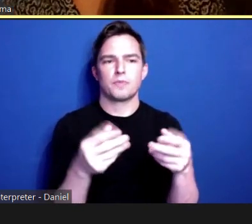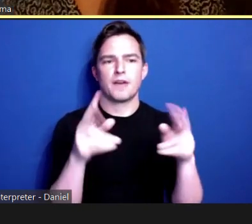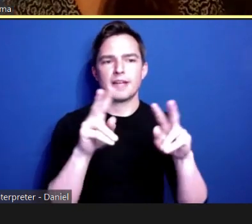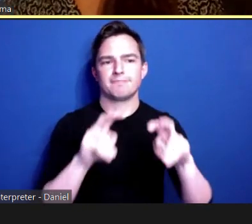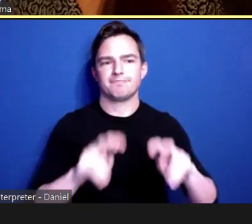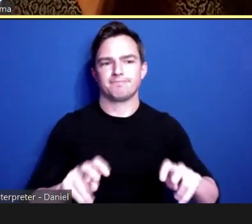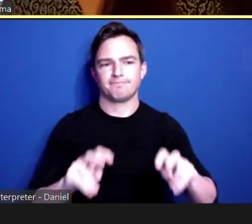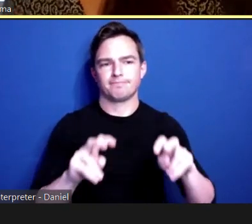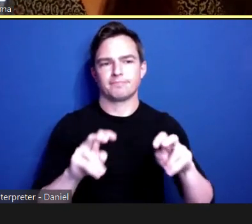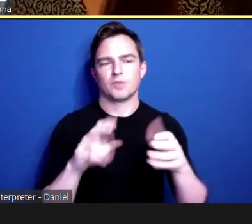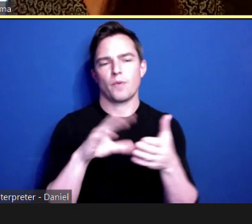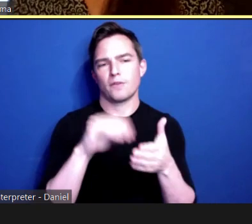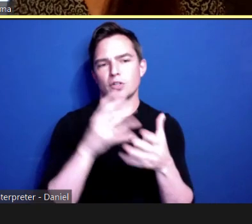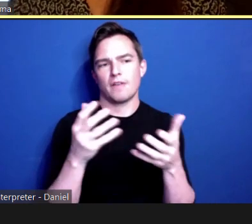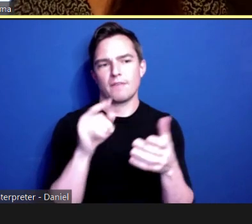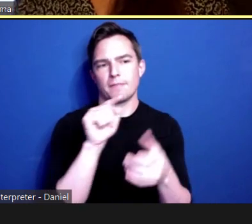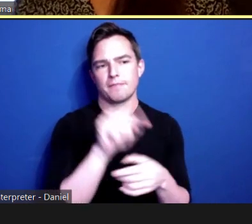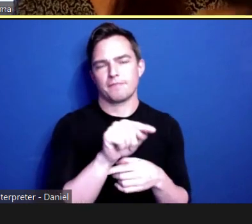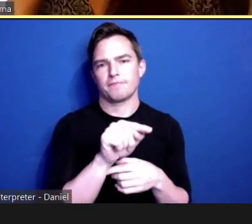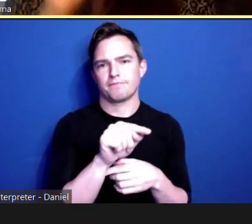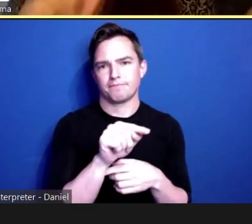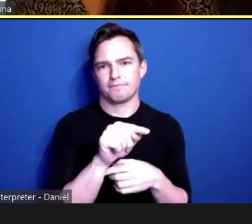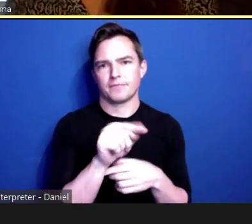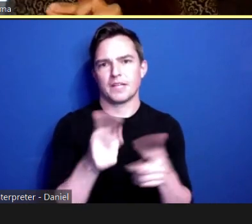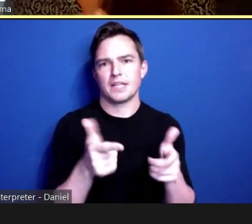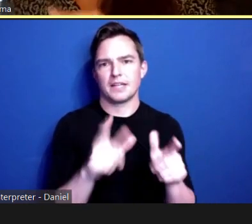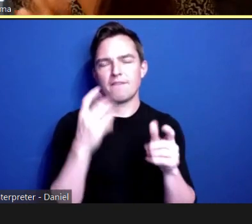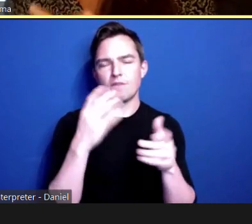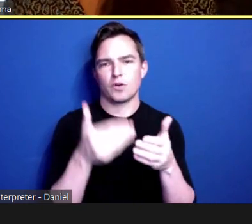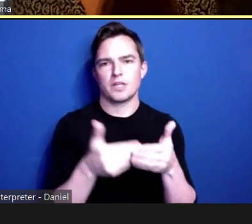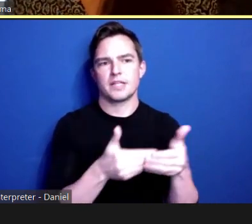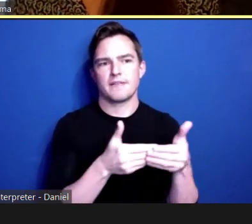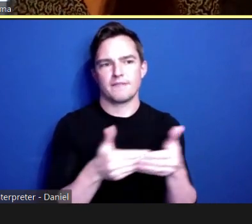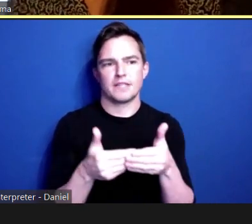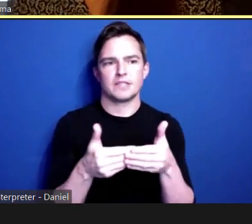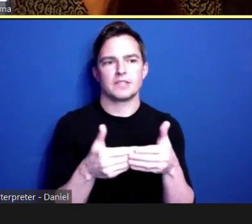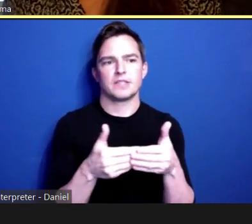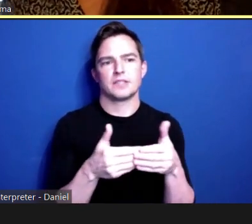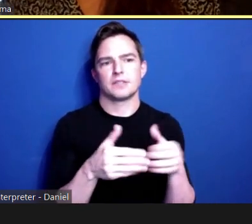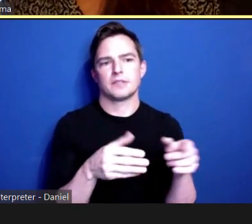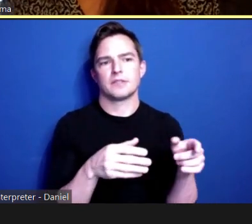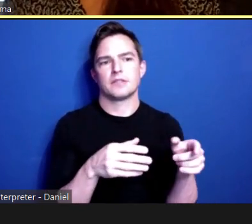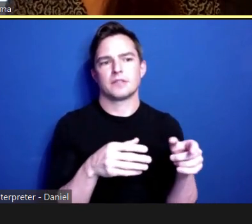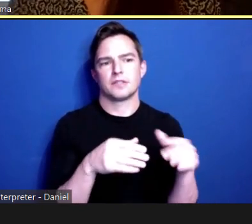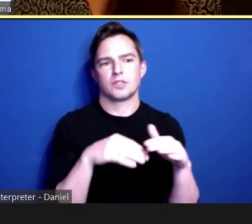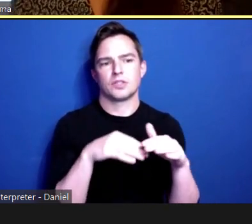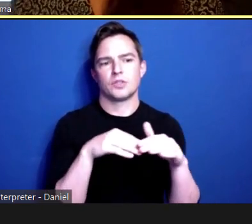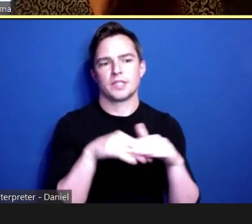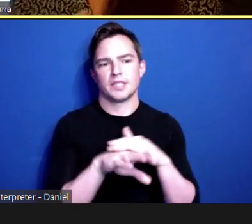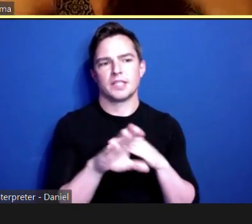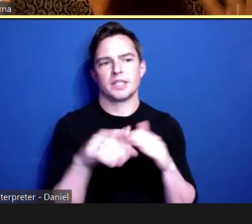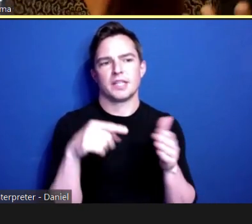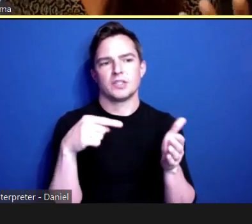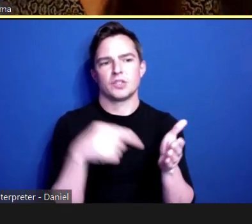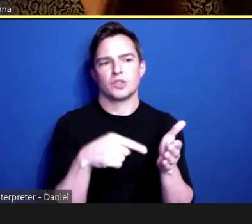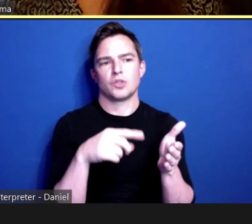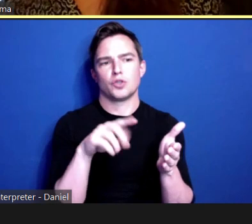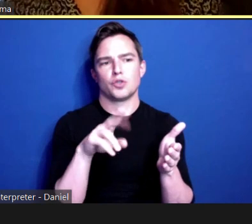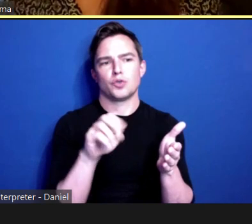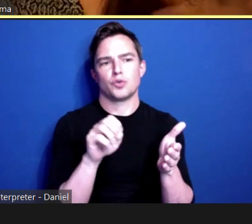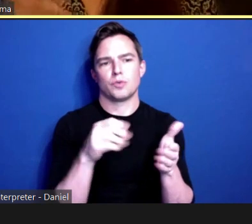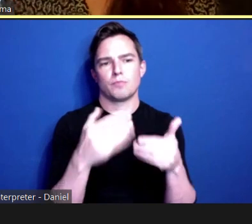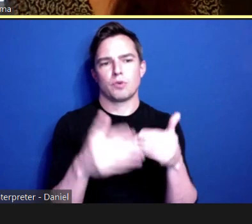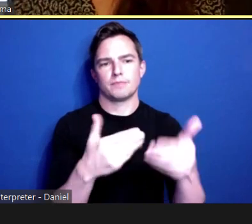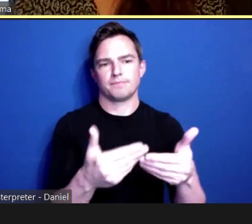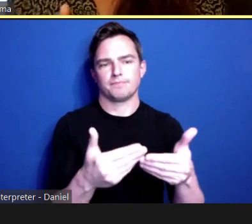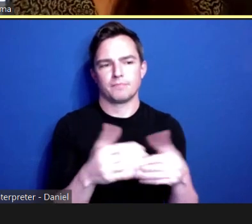lot from it, and also allows for informed tracking through the edu process. It also allows for